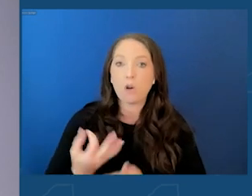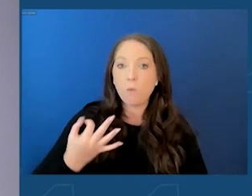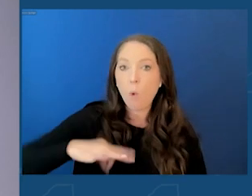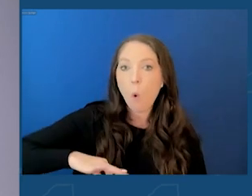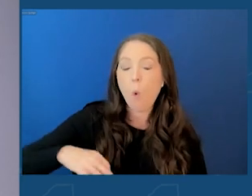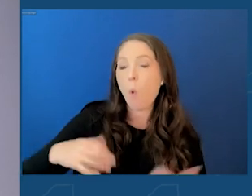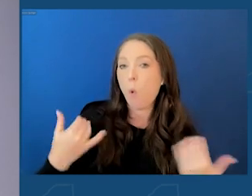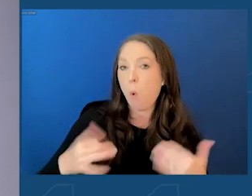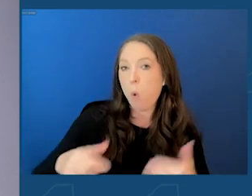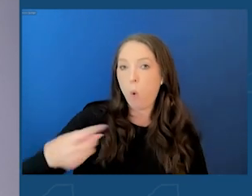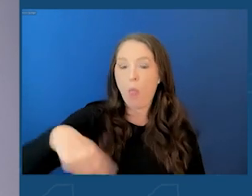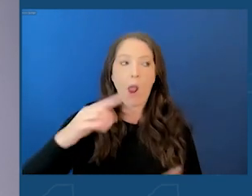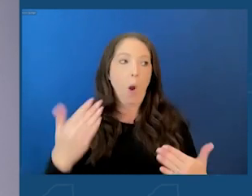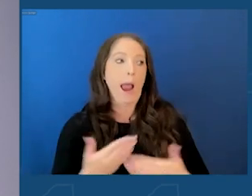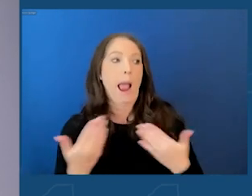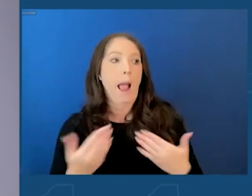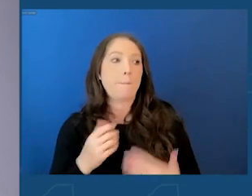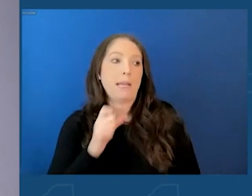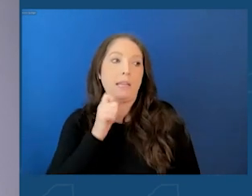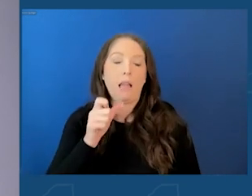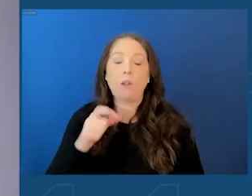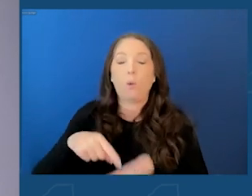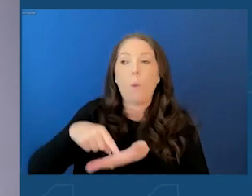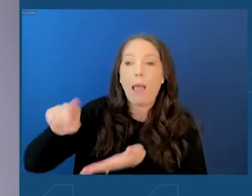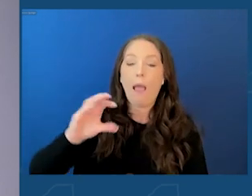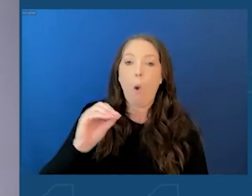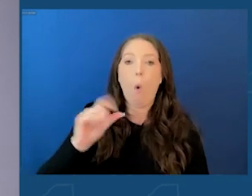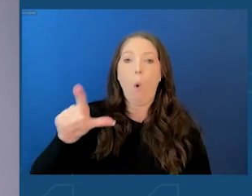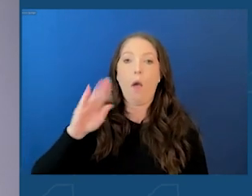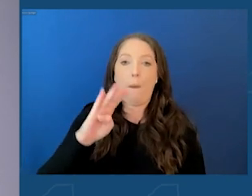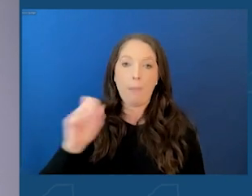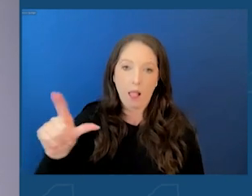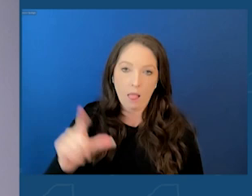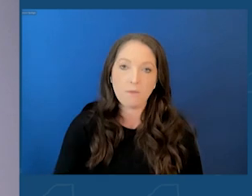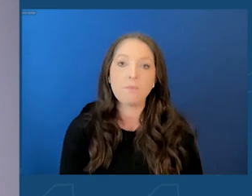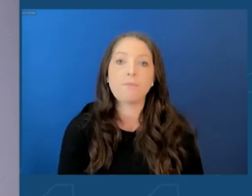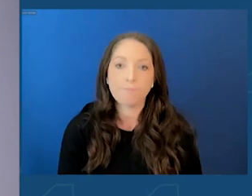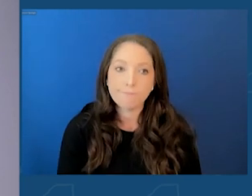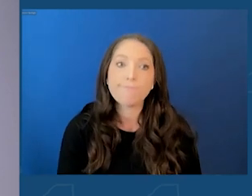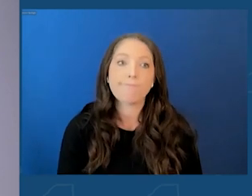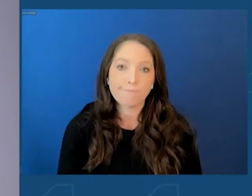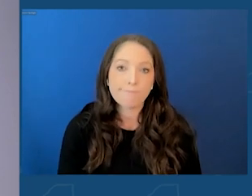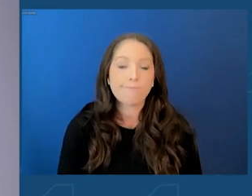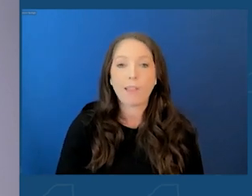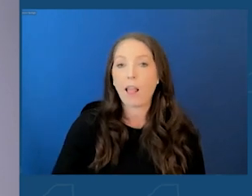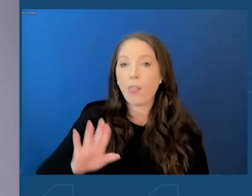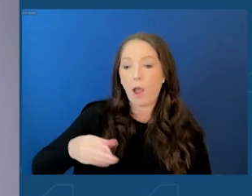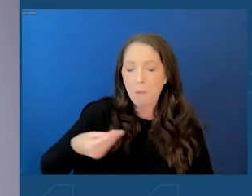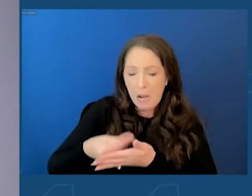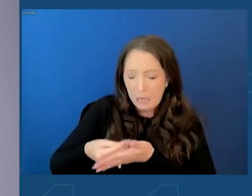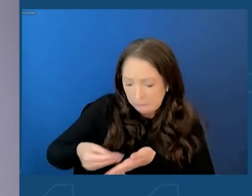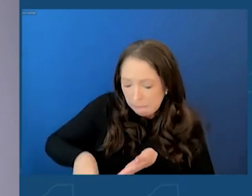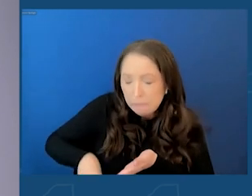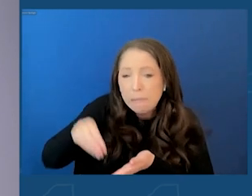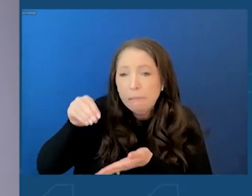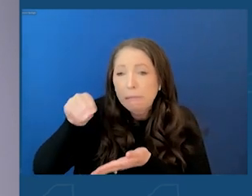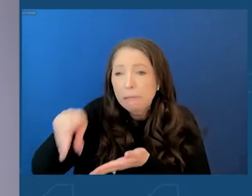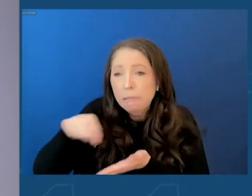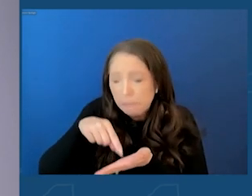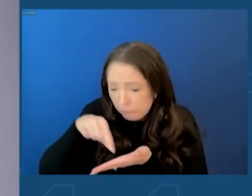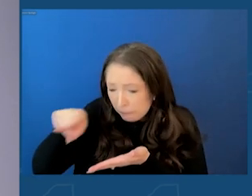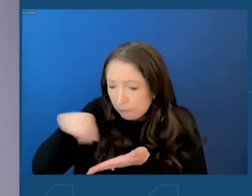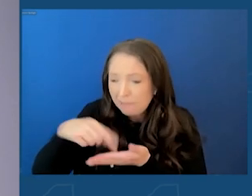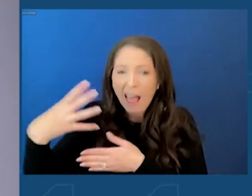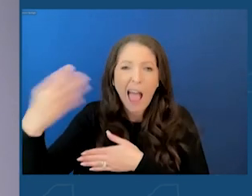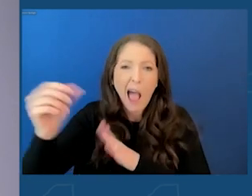happy not to send that oil bill in every month right out of their pocket to some out-of-state fuel companies, oil